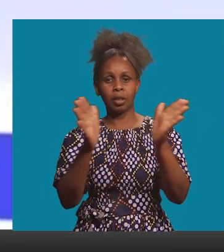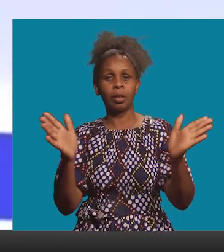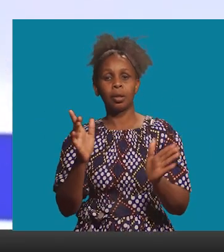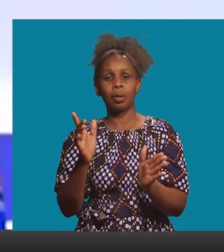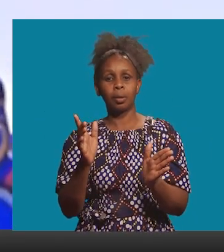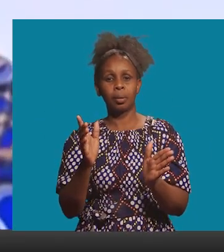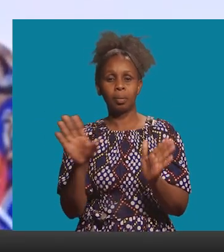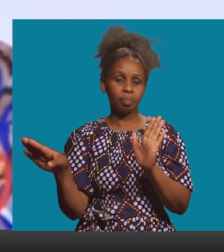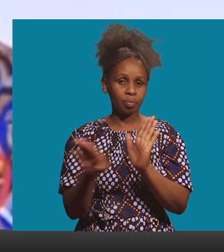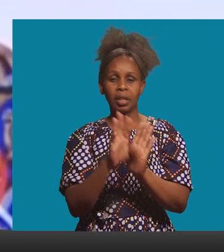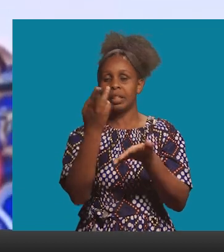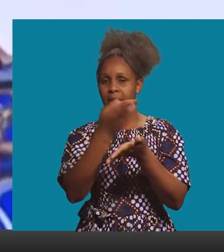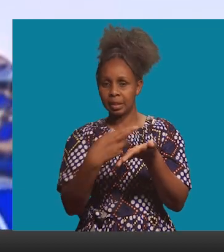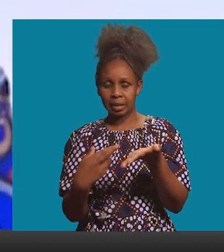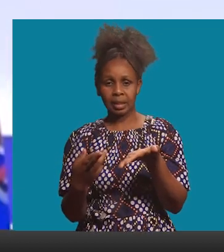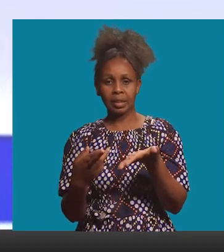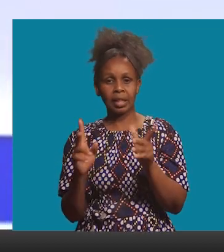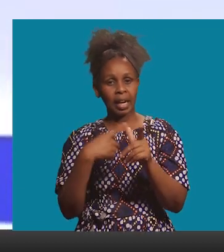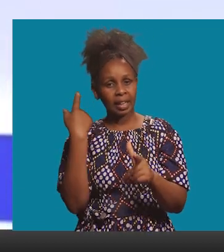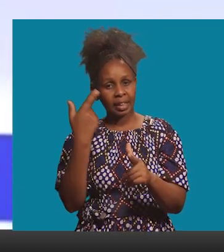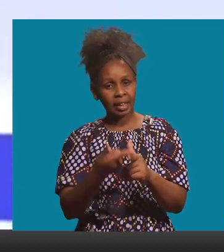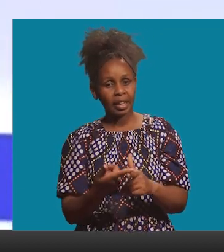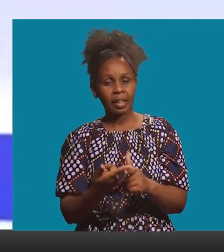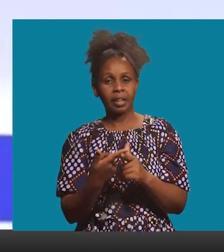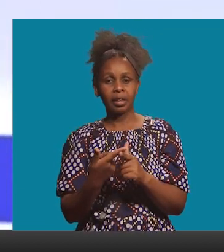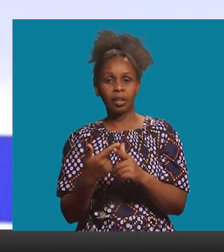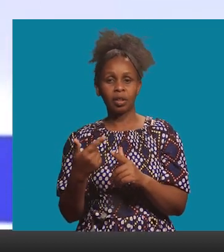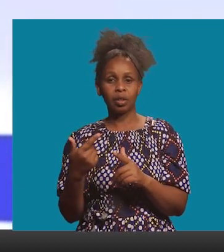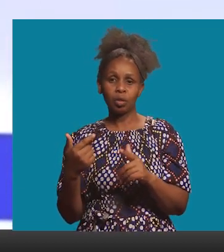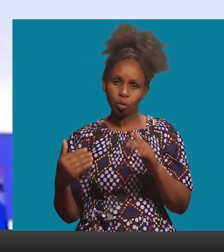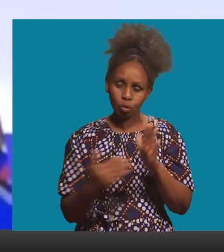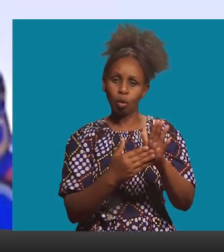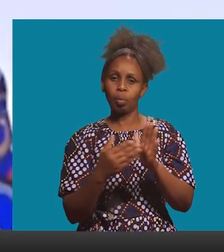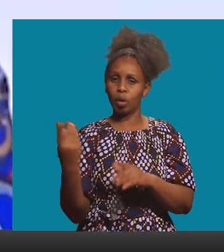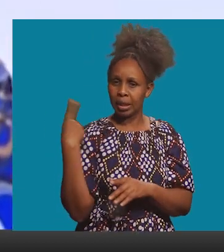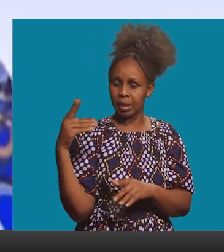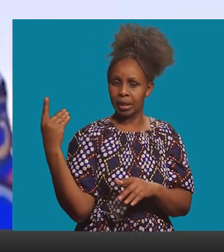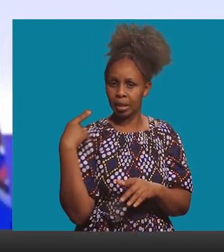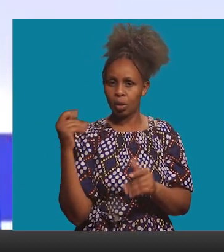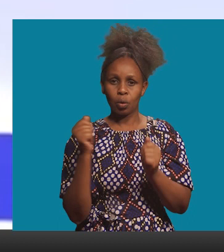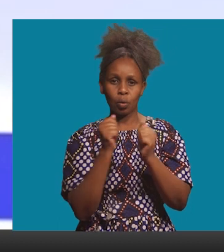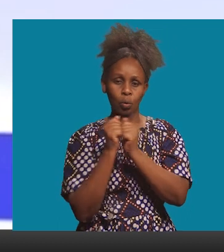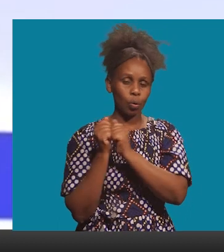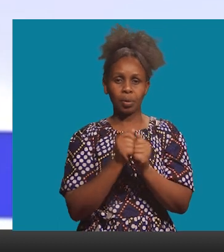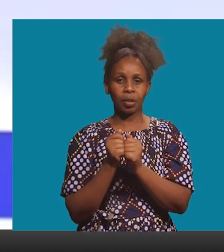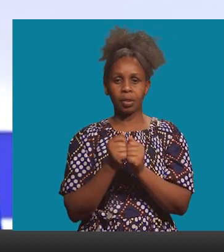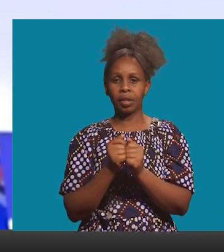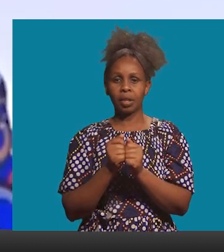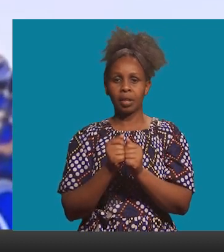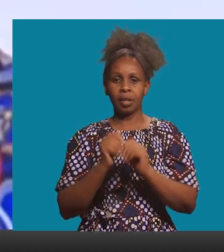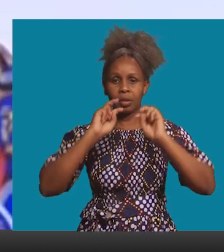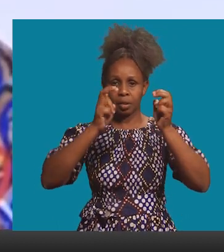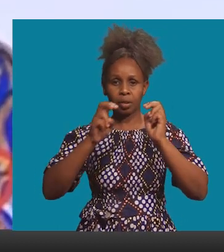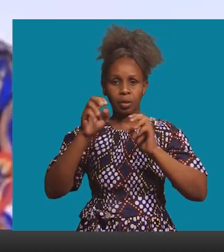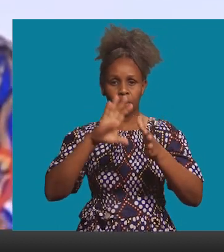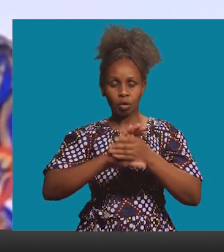be registered forthwith and cease from interfering with the affairs of Jubilee Party and